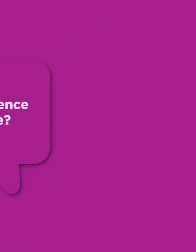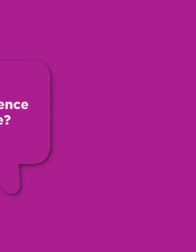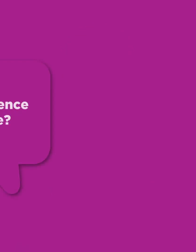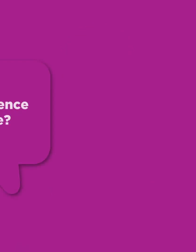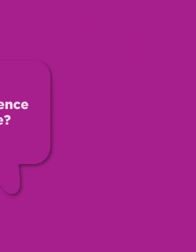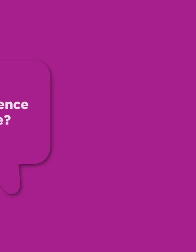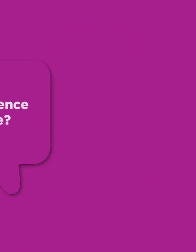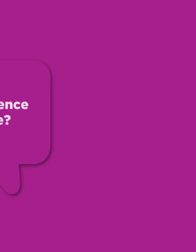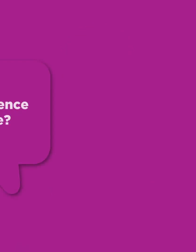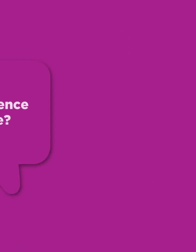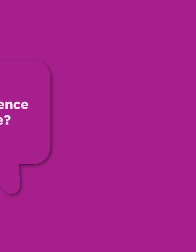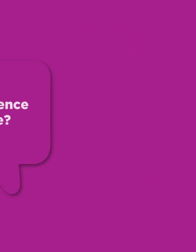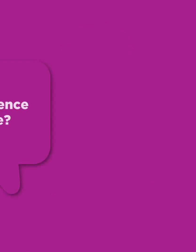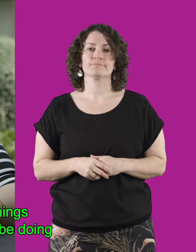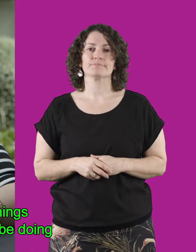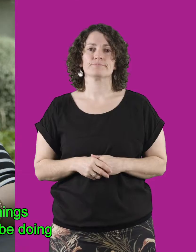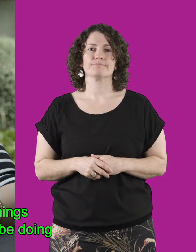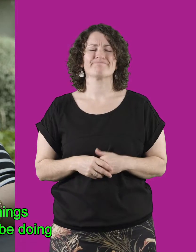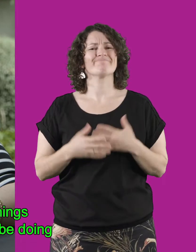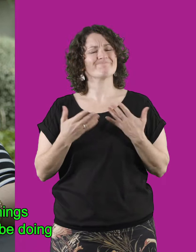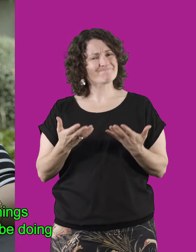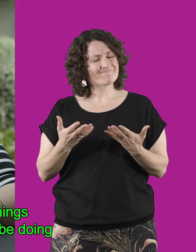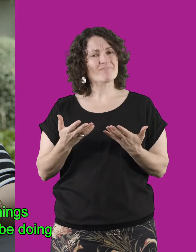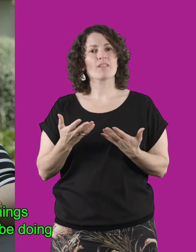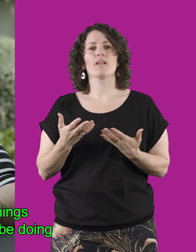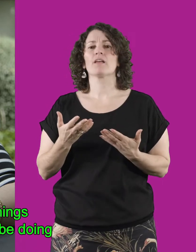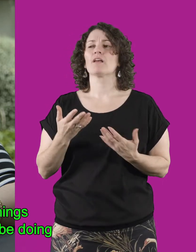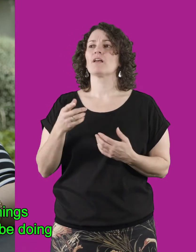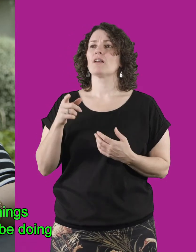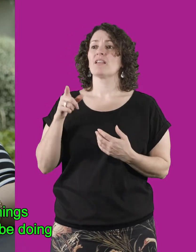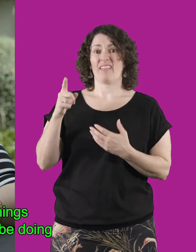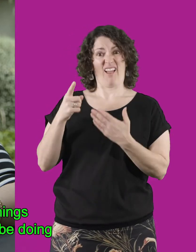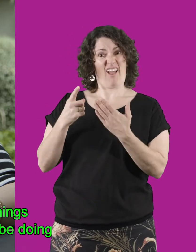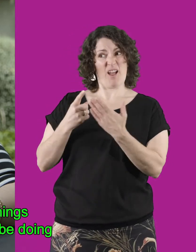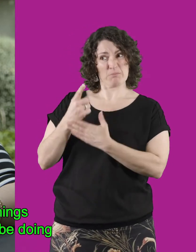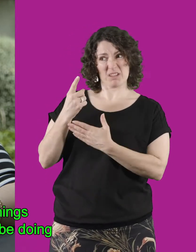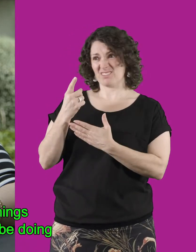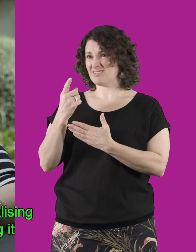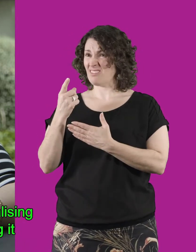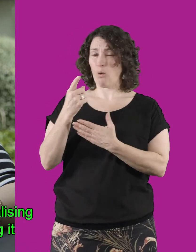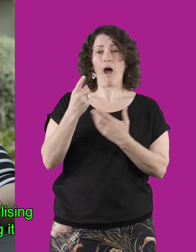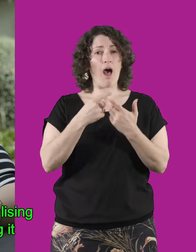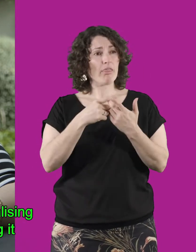What is violence and abuse? Some of the things that people might be